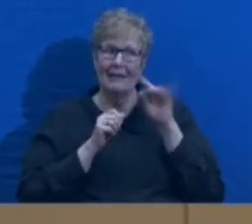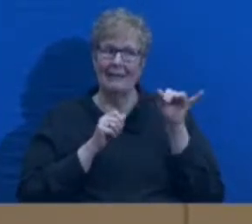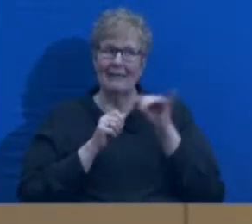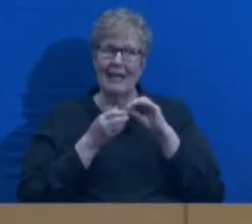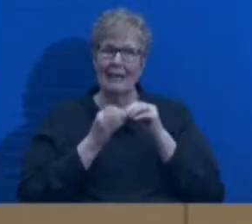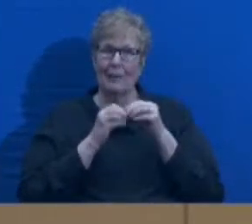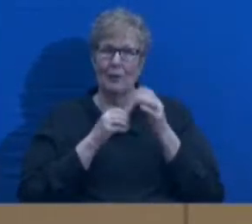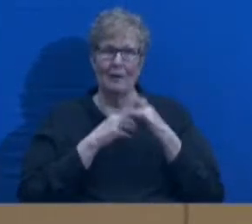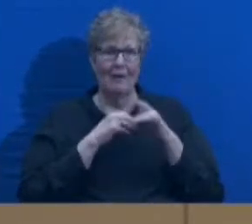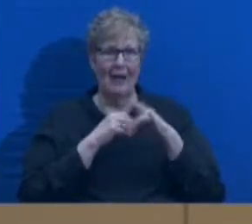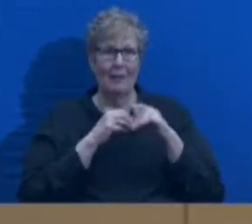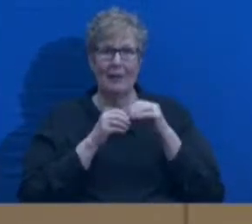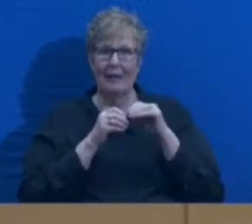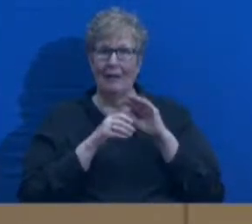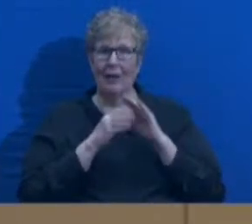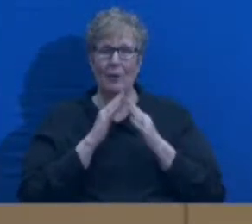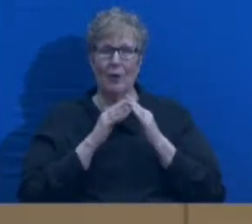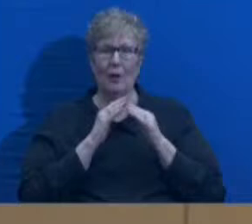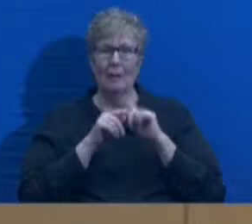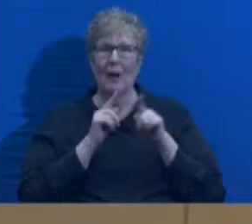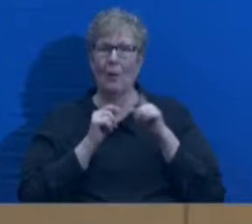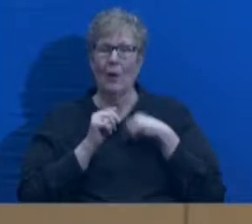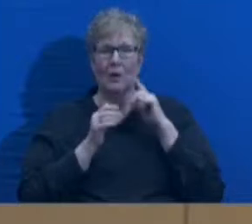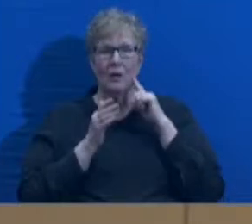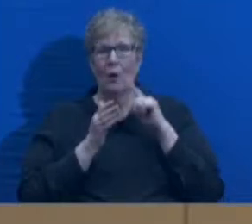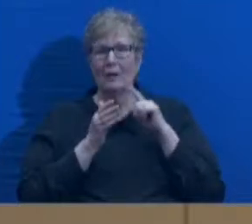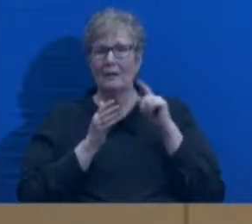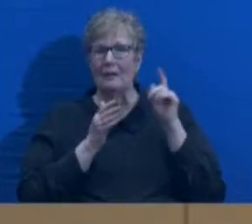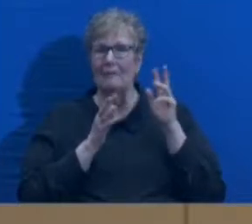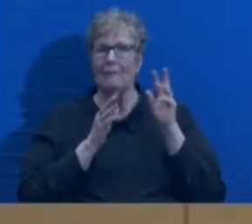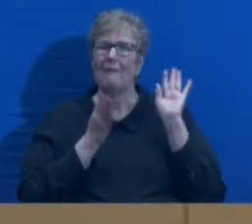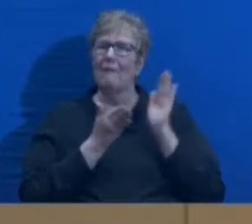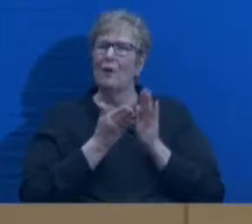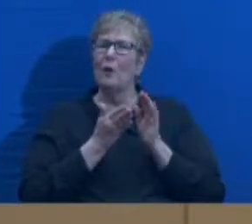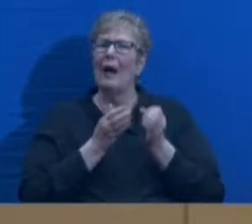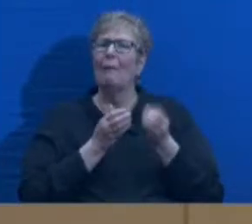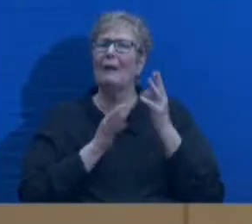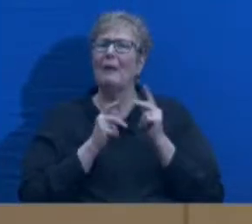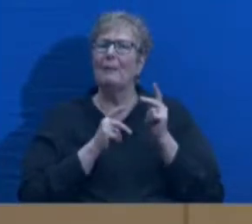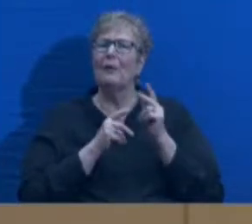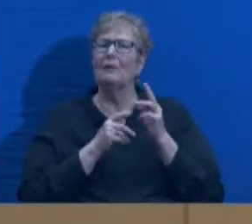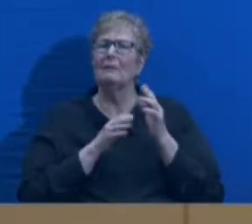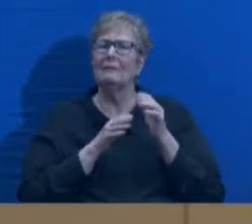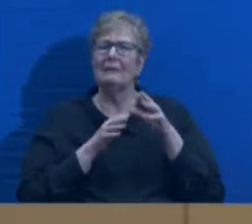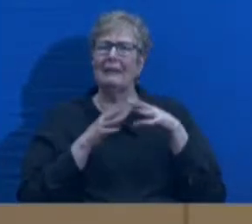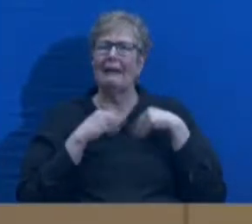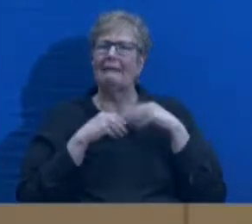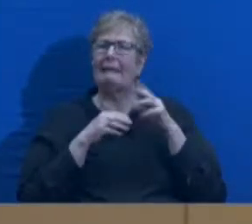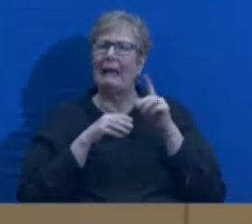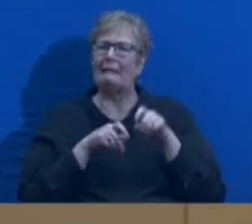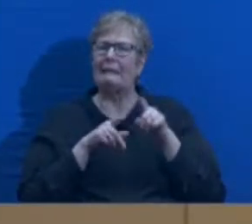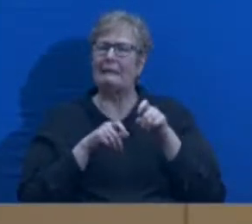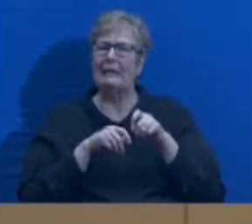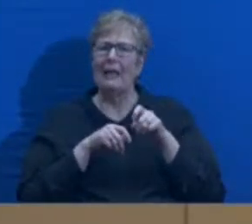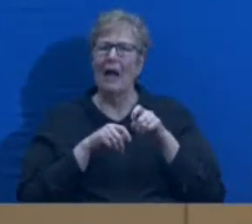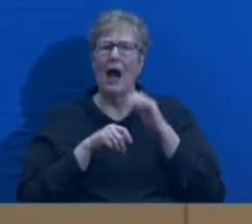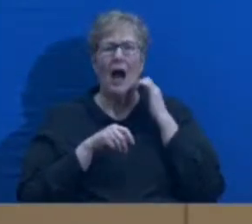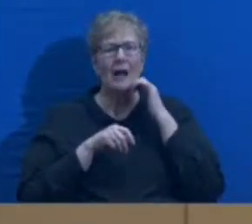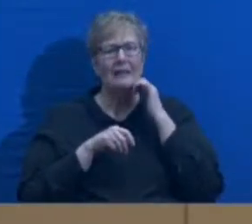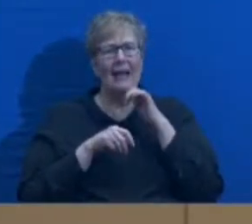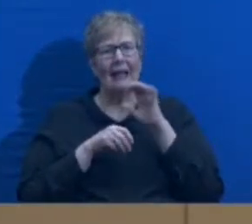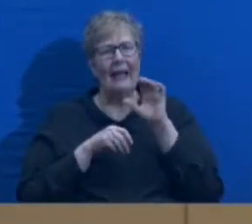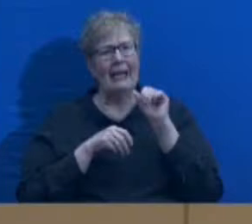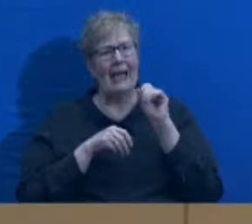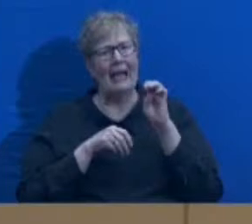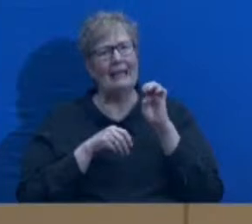tests available in our community, but we are seeing fewer people take advantage of those tests. Our daily case counts are down over the